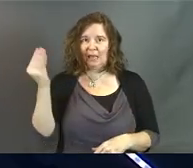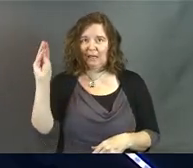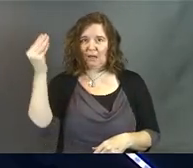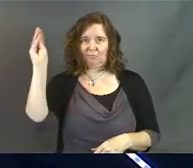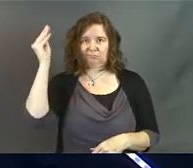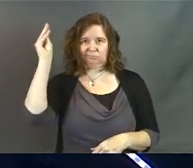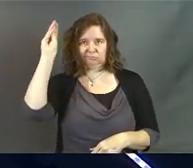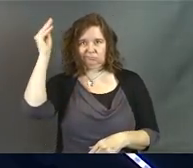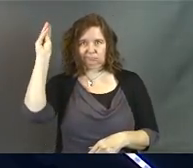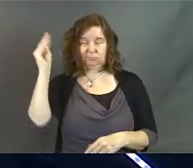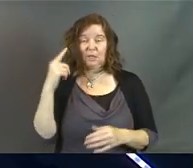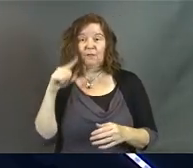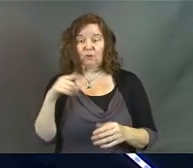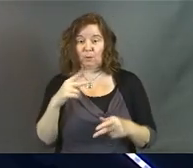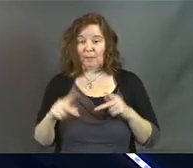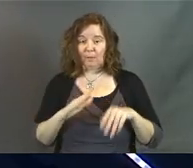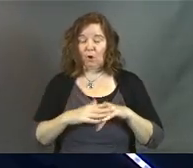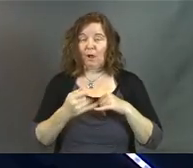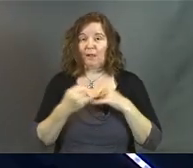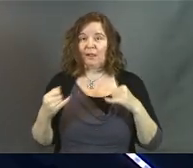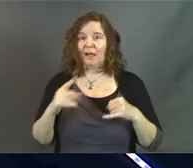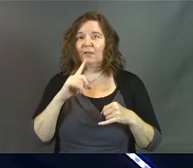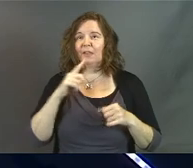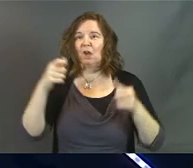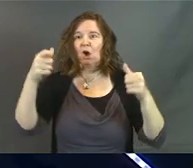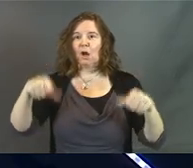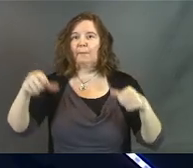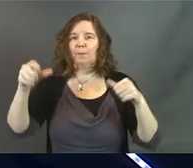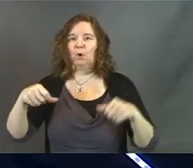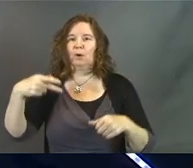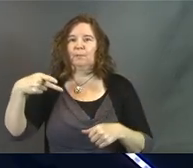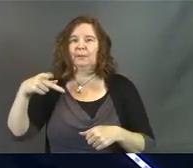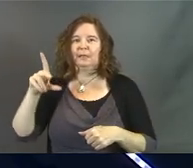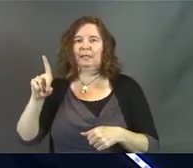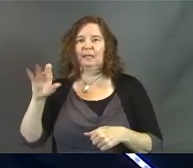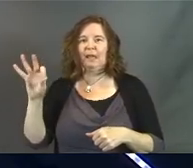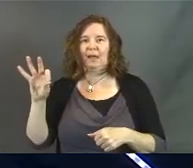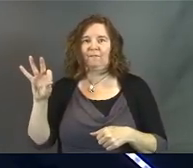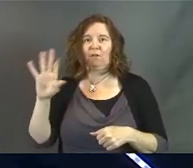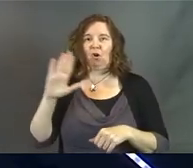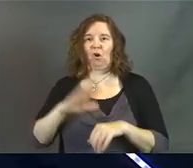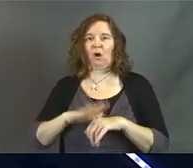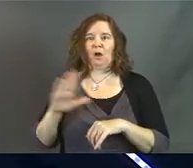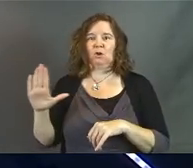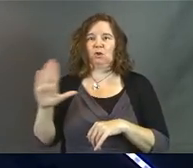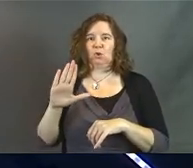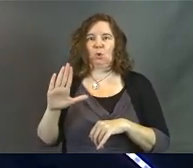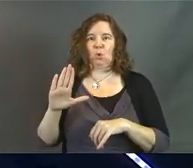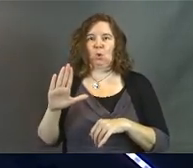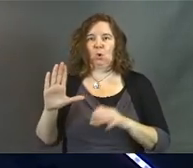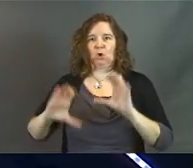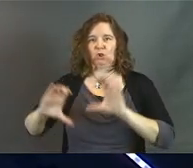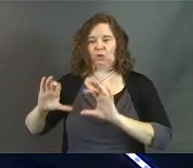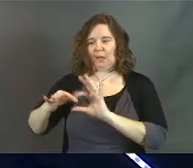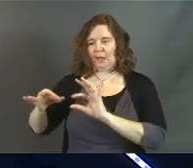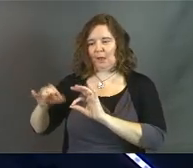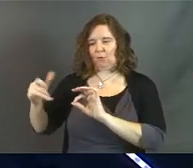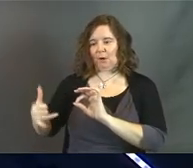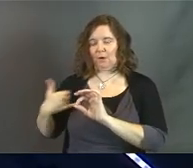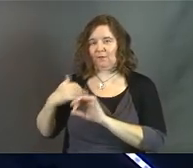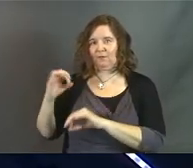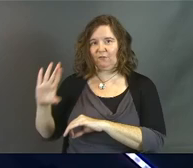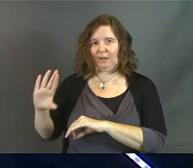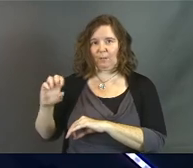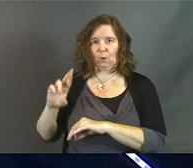and I want you to wave that at me. And for you folks online, they are posting a PDF of this insert in your chat right now, whether you're